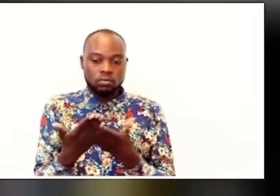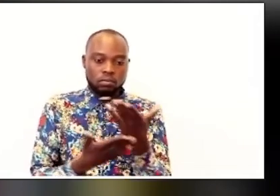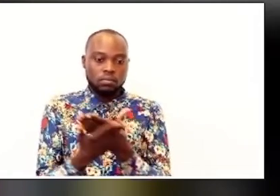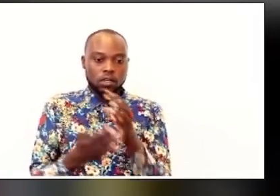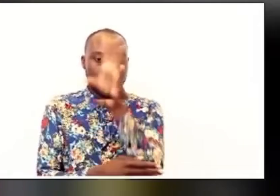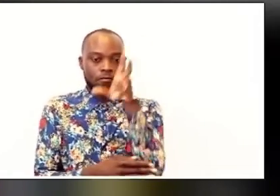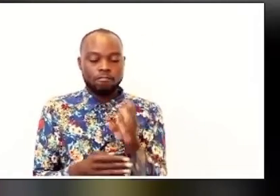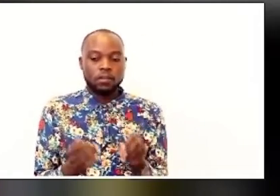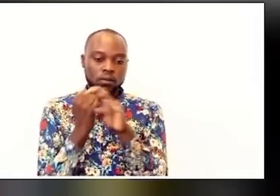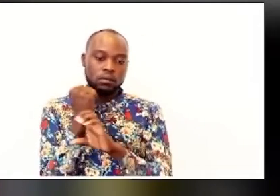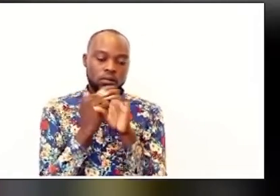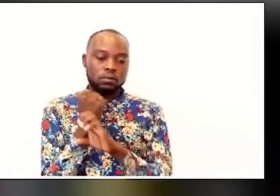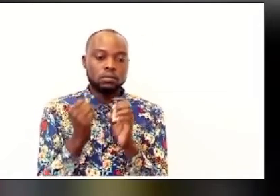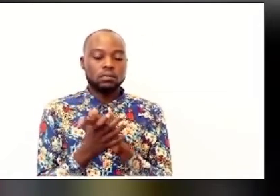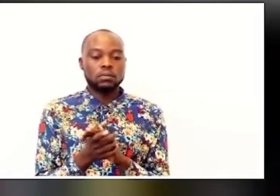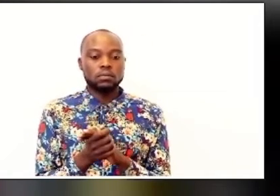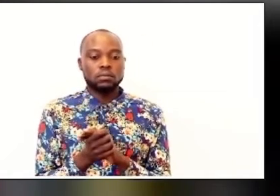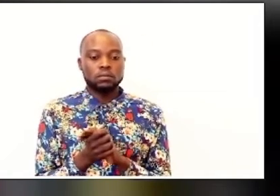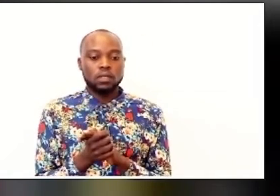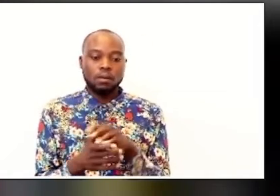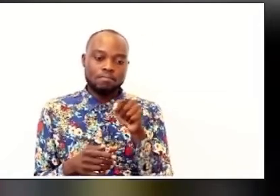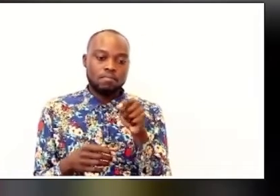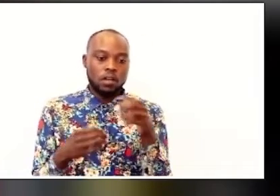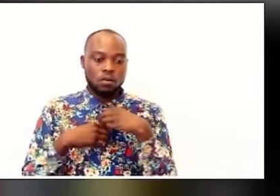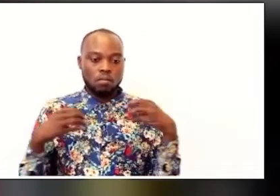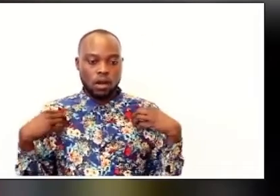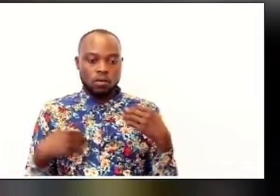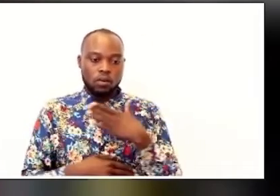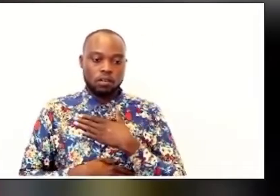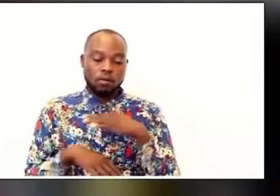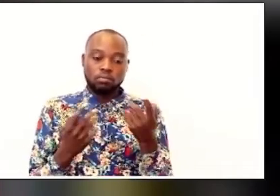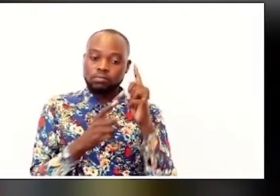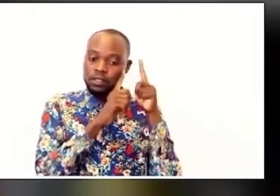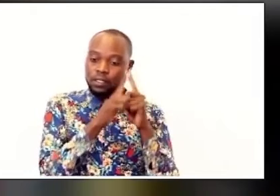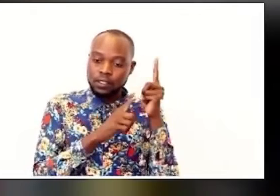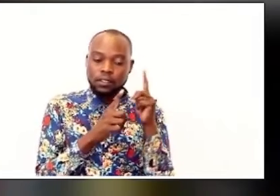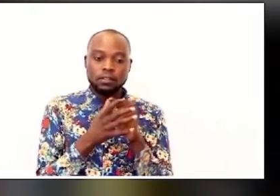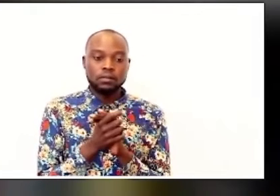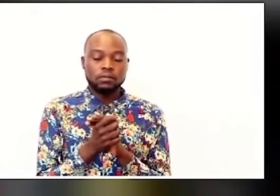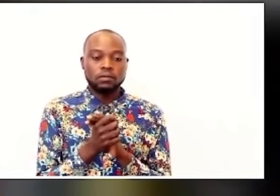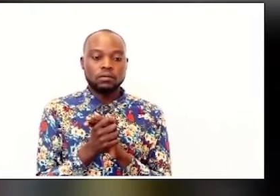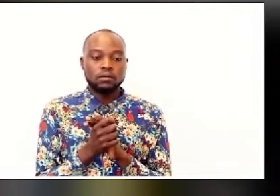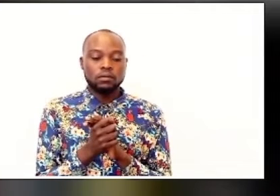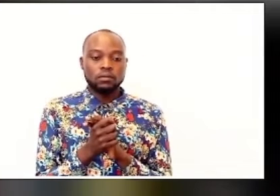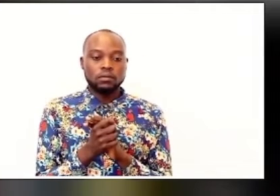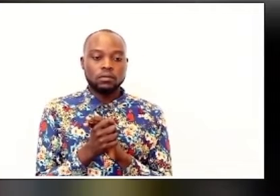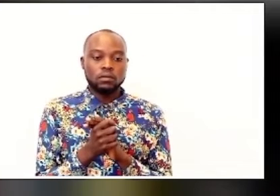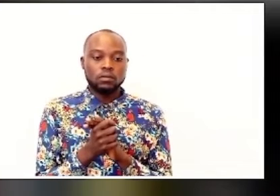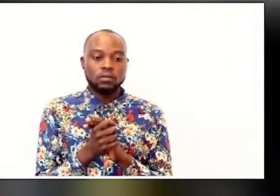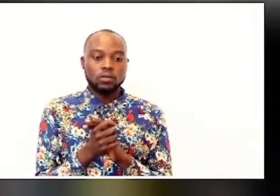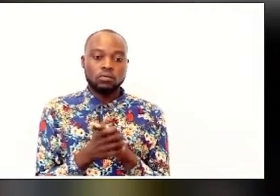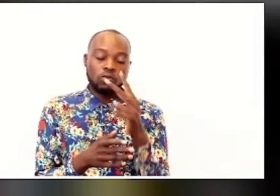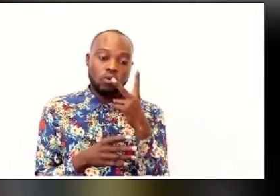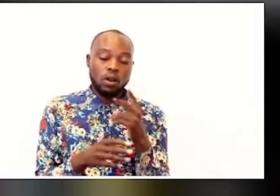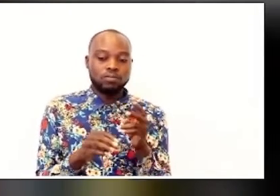African countries. And so here is an opportunity for us to rethink and reset how Africa engages in the